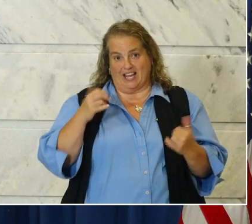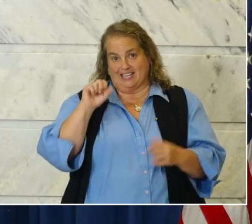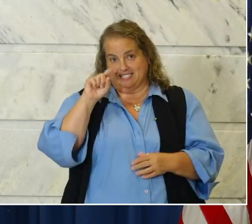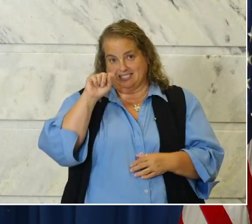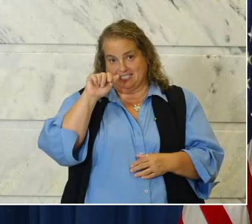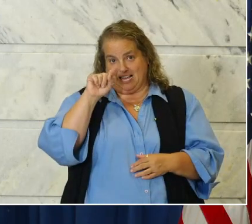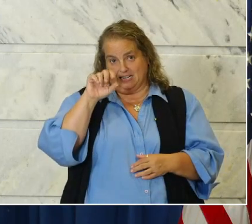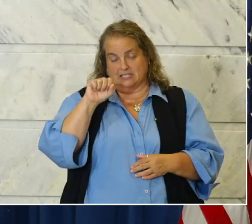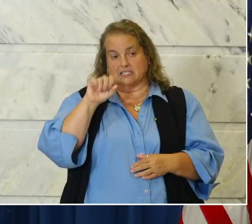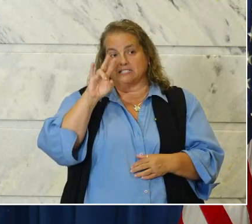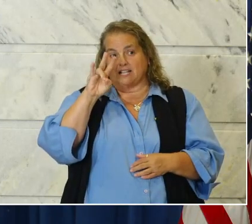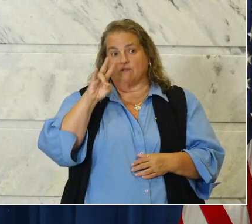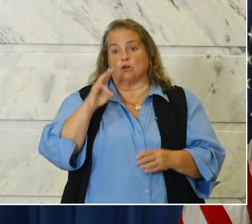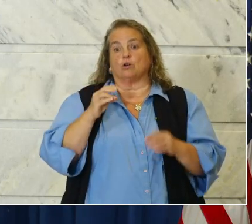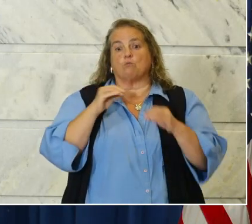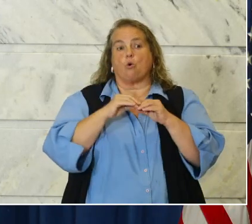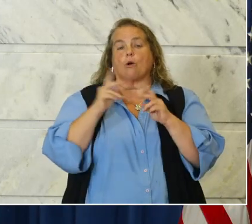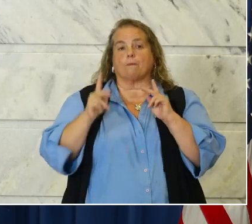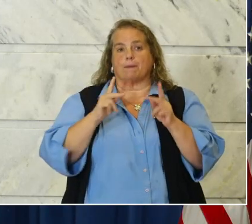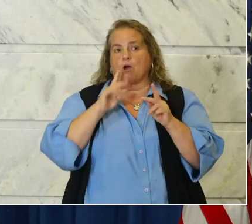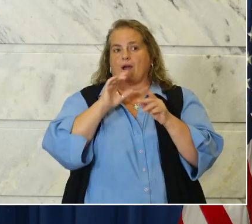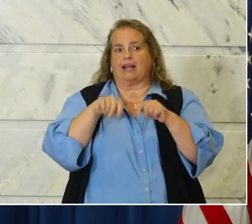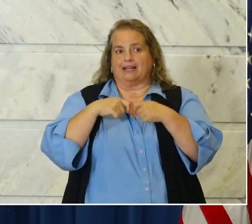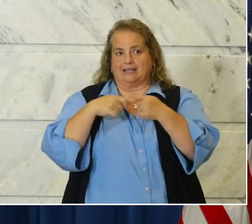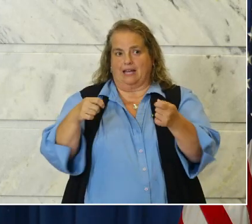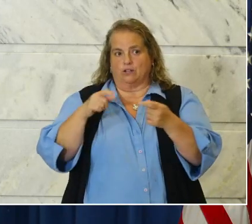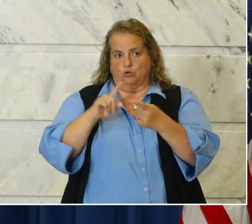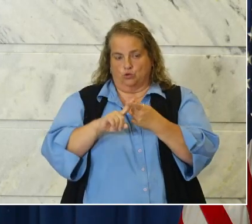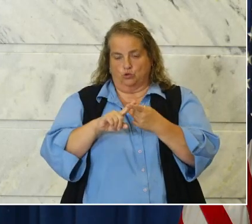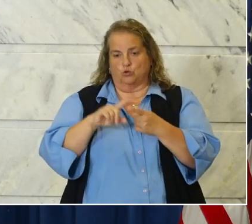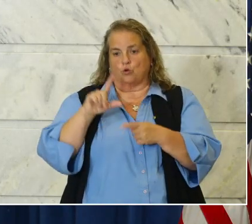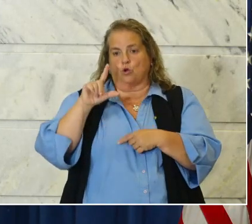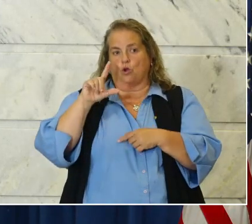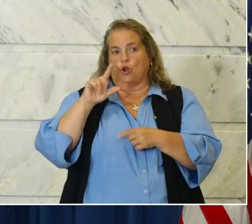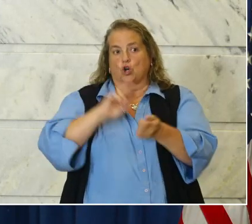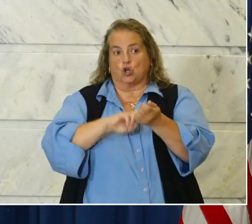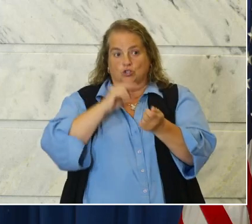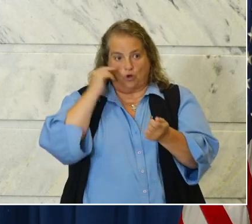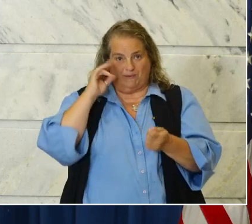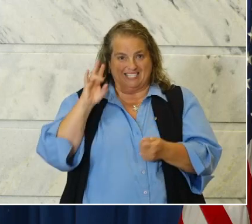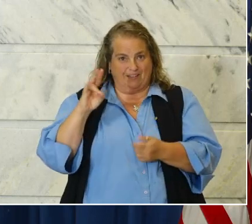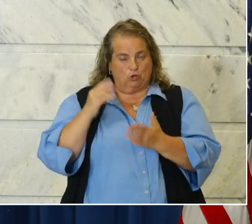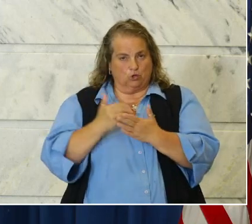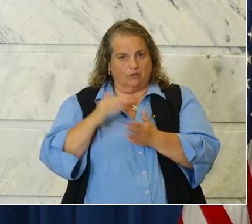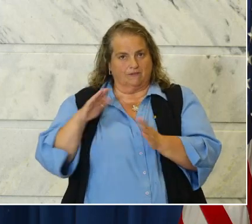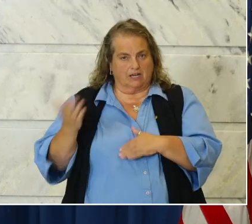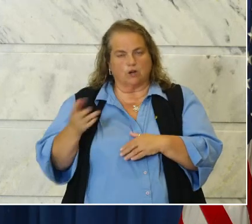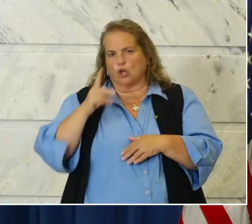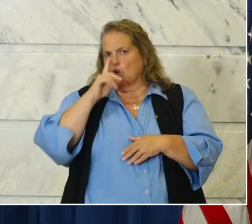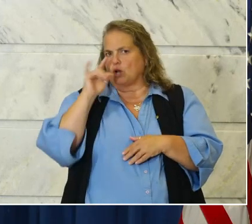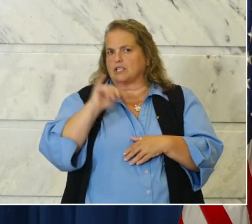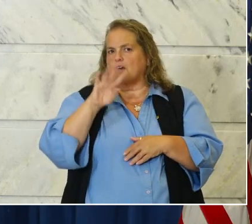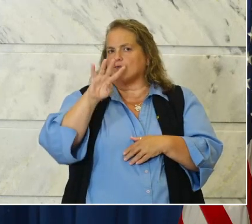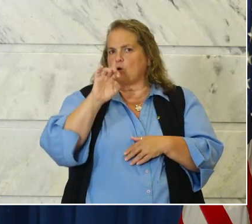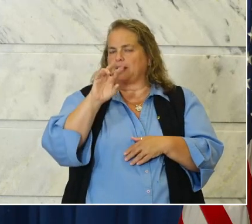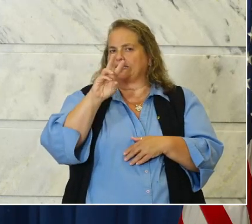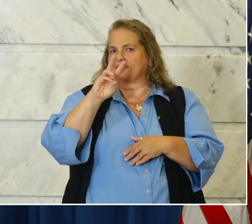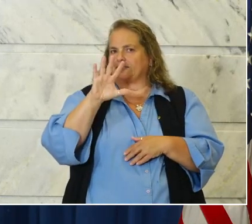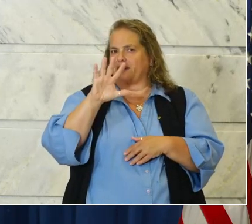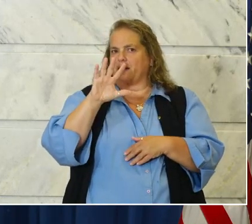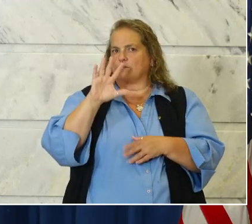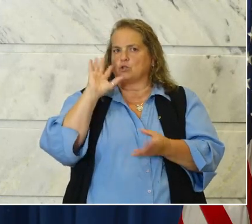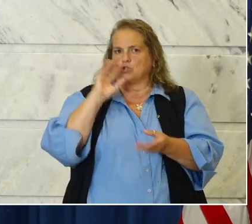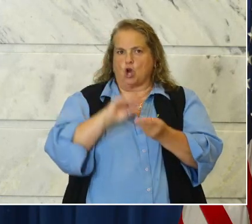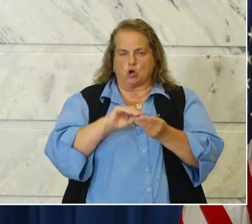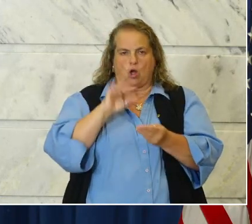people that are connected to long-term care facilities have died, 7 new patients. Looks to me like 465 total. That's